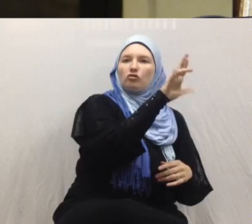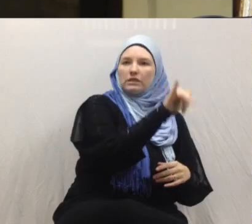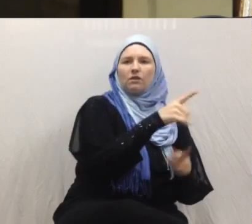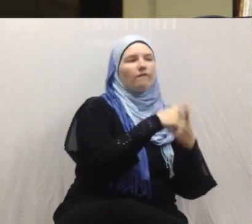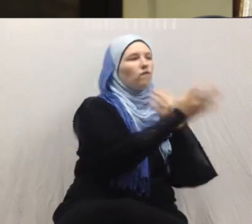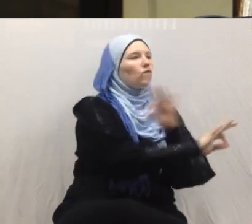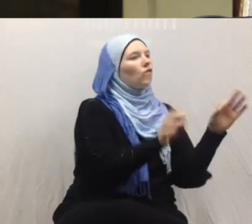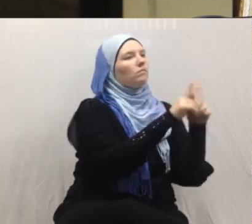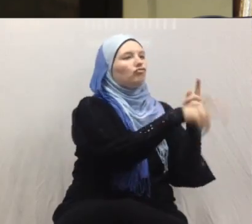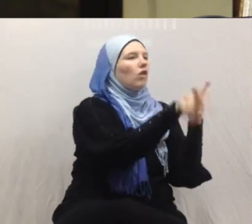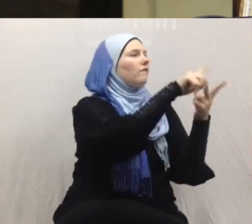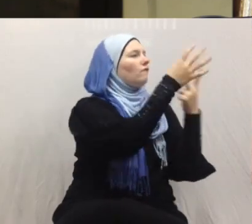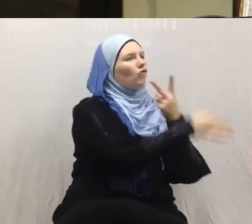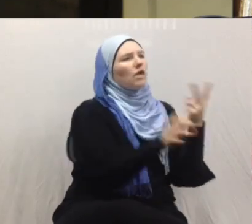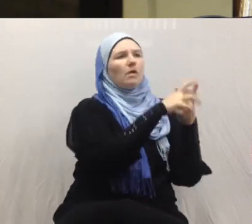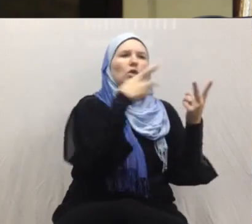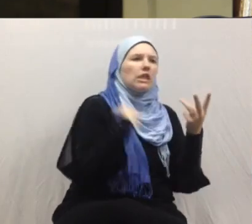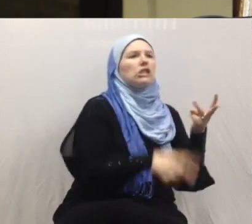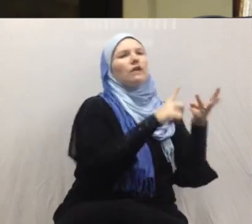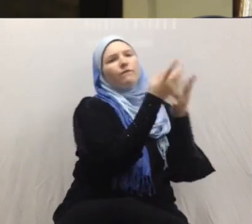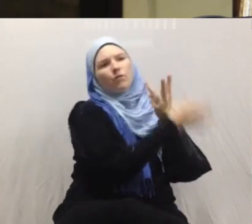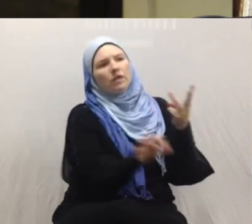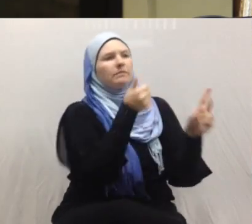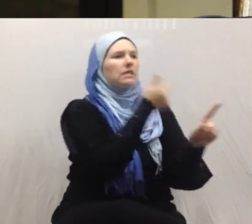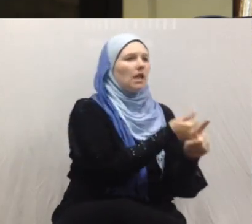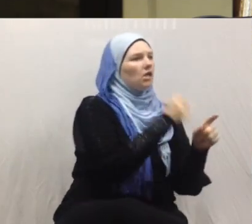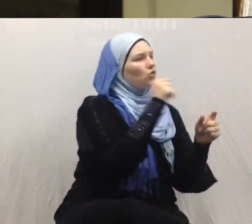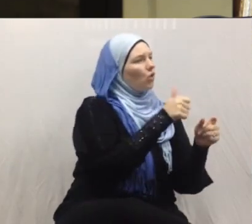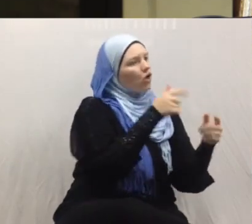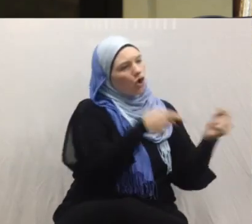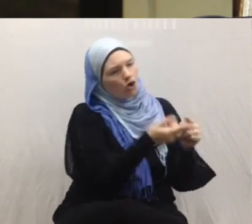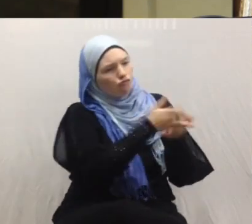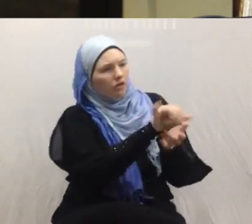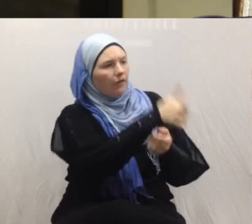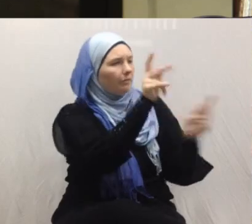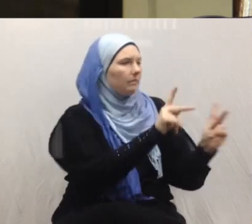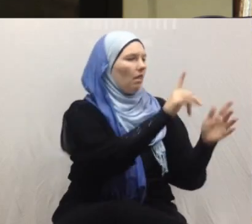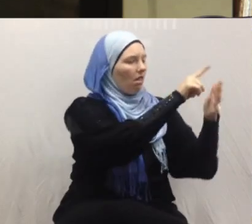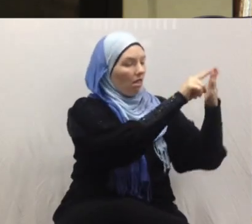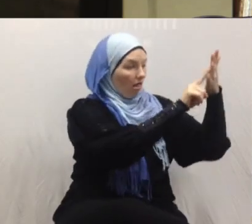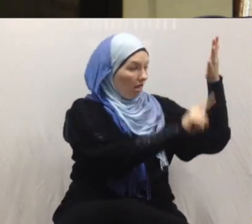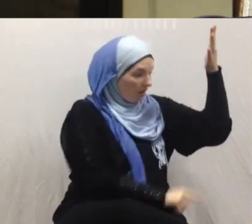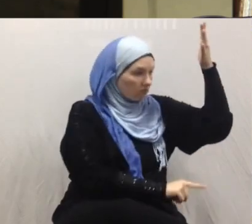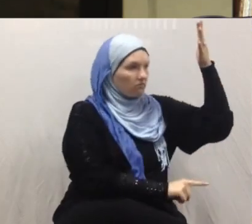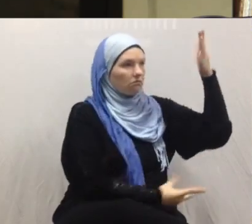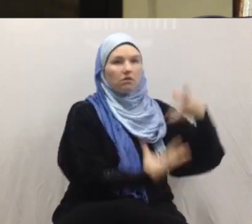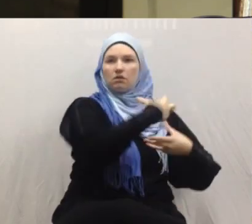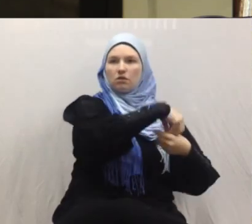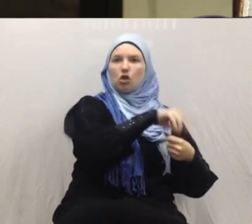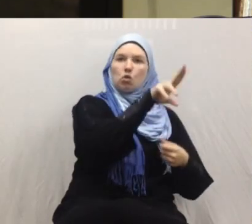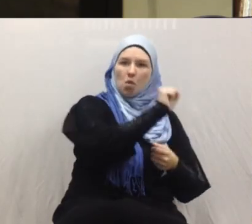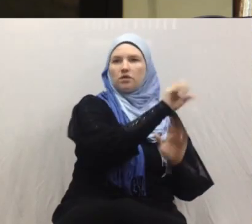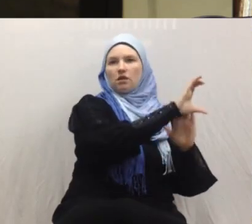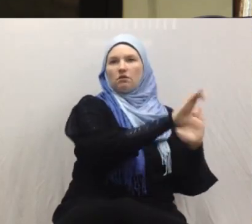you want, so long as you don't attack others, you don't infringe on the rights of others. All of these principles are included in